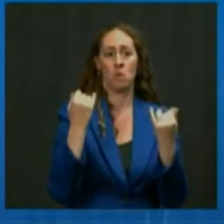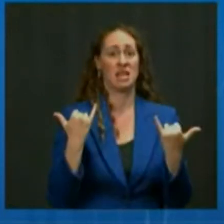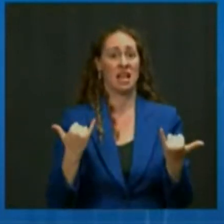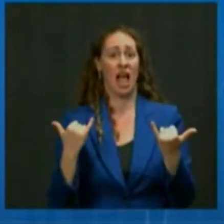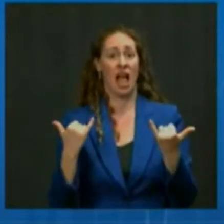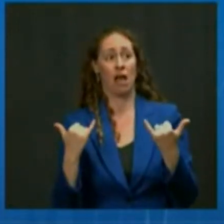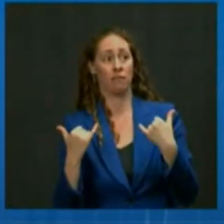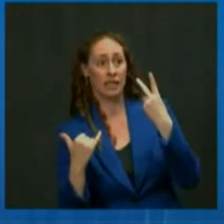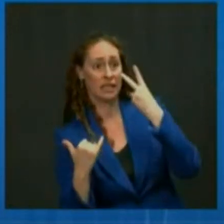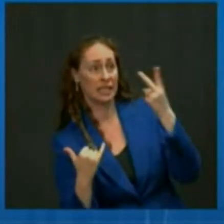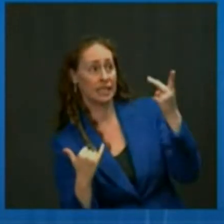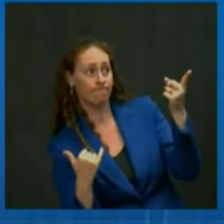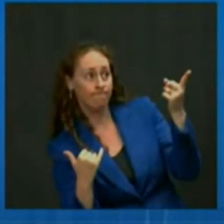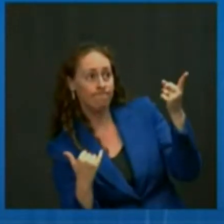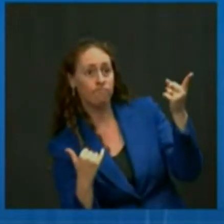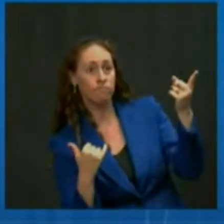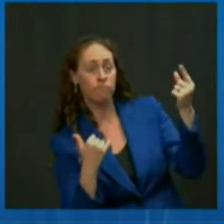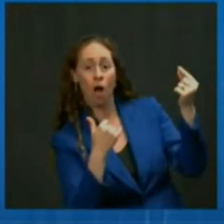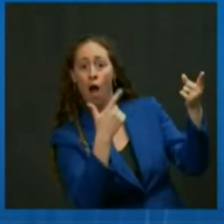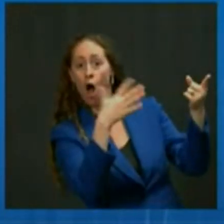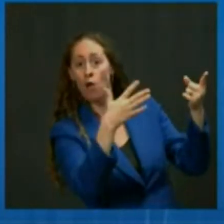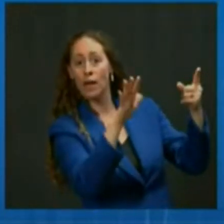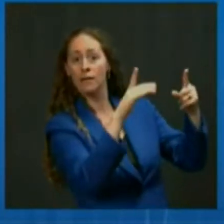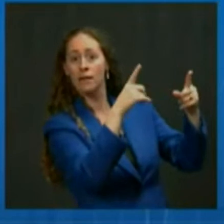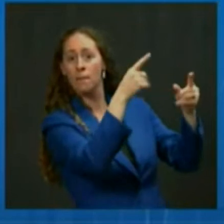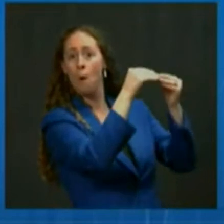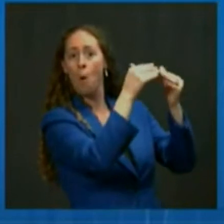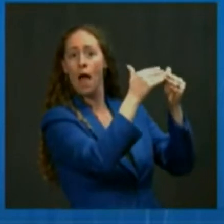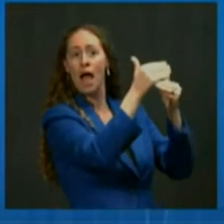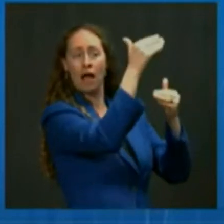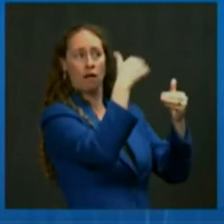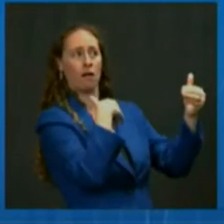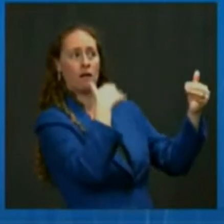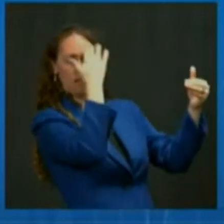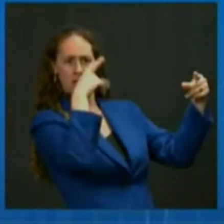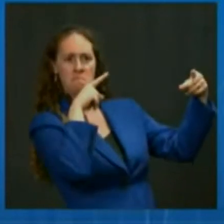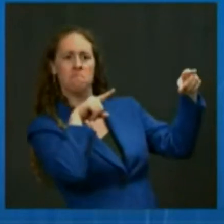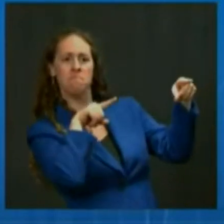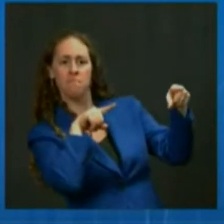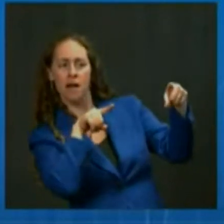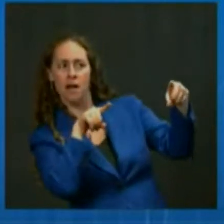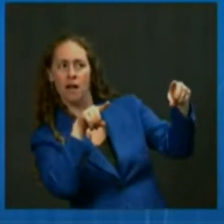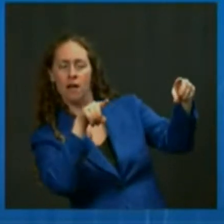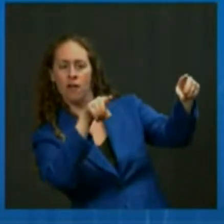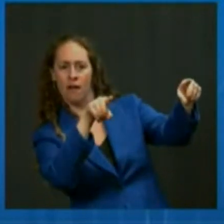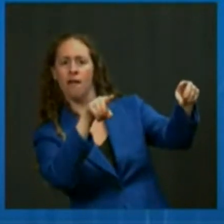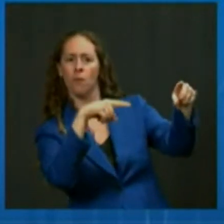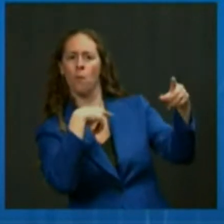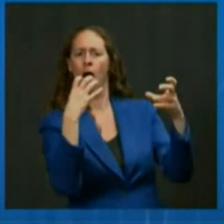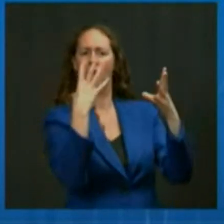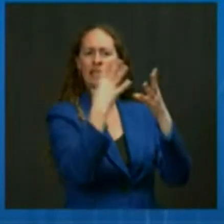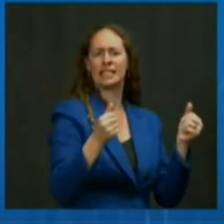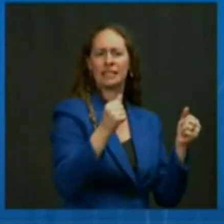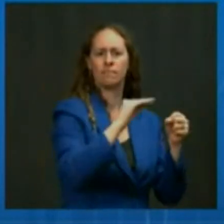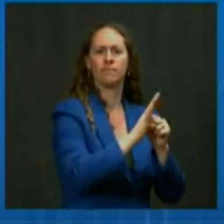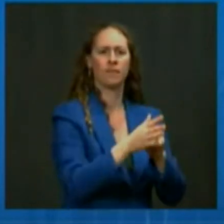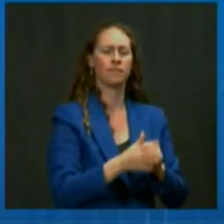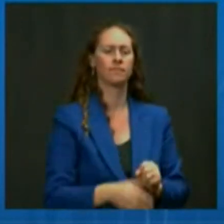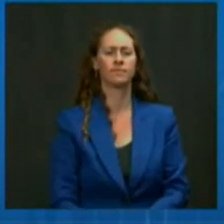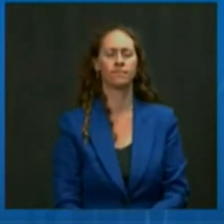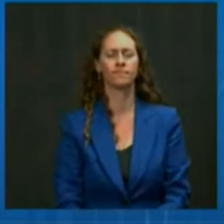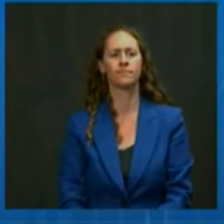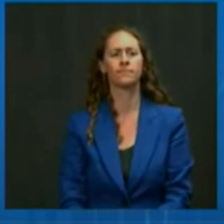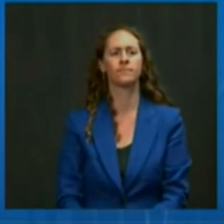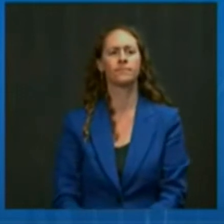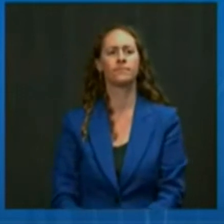the introduction, you want to stay ahead of the virus. And if you look at the indications that we've had,